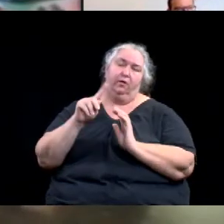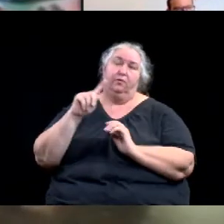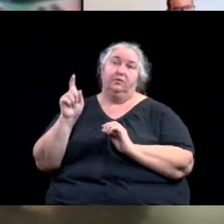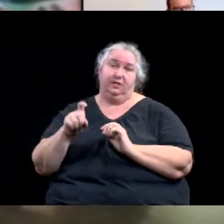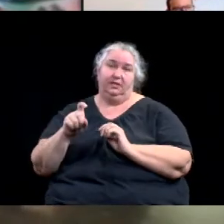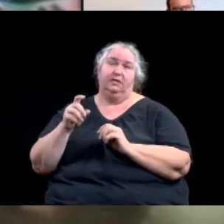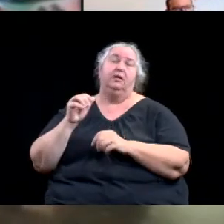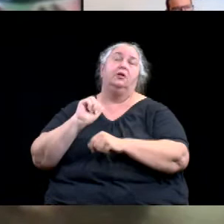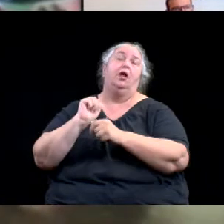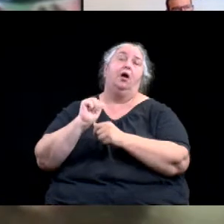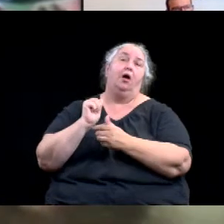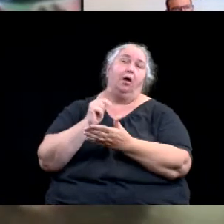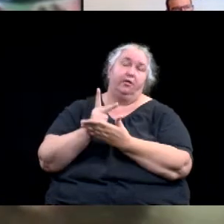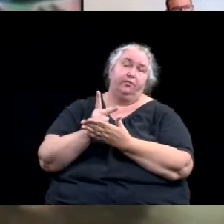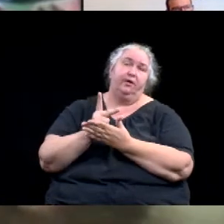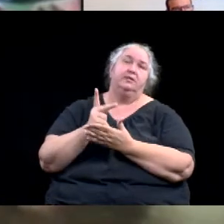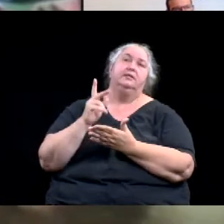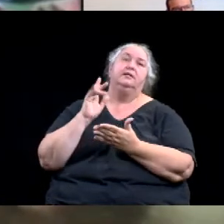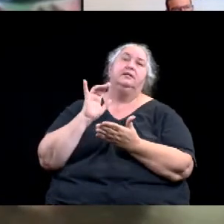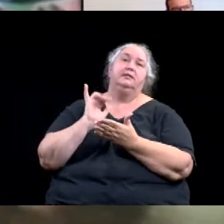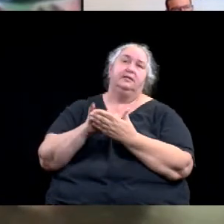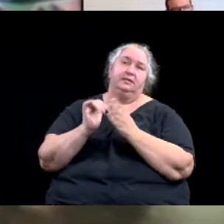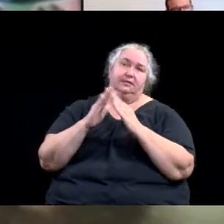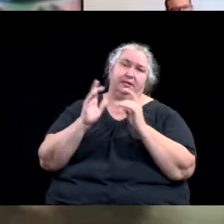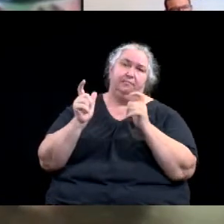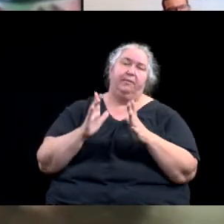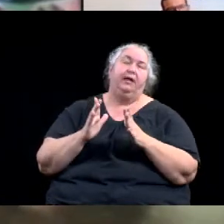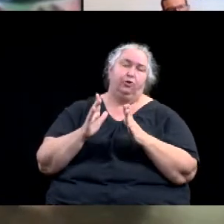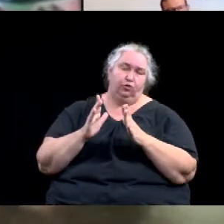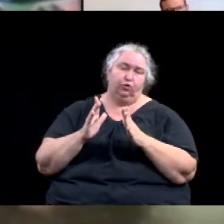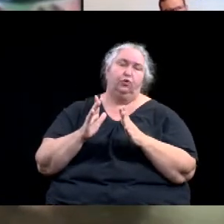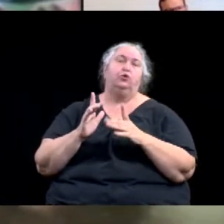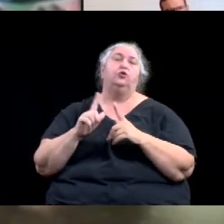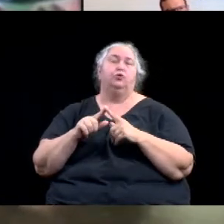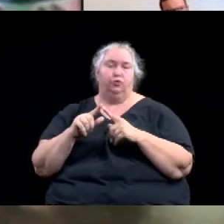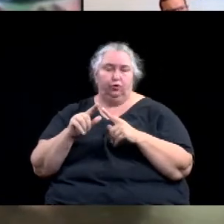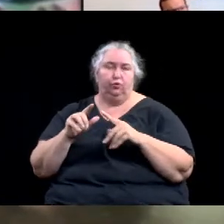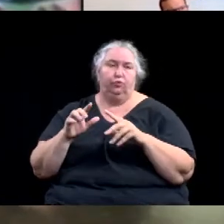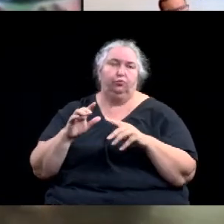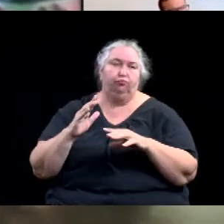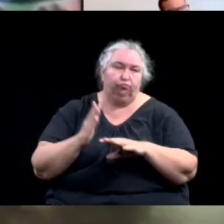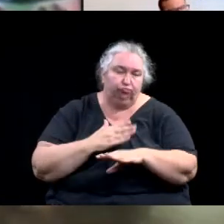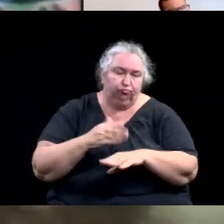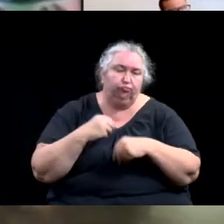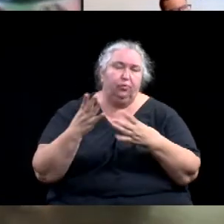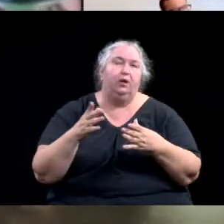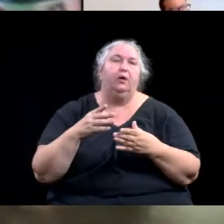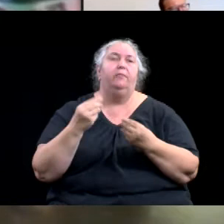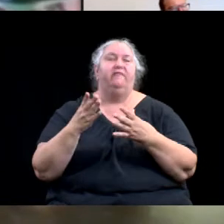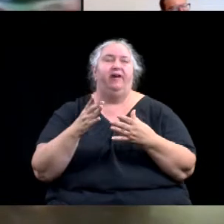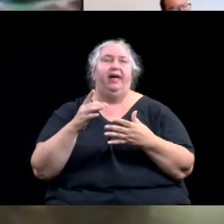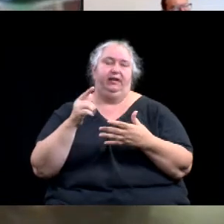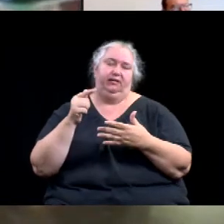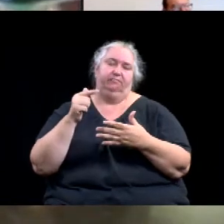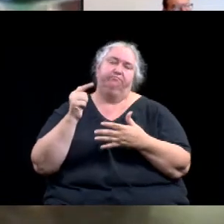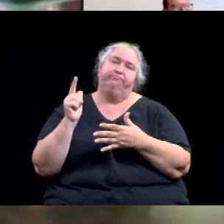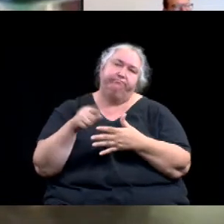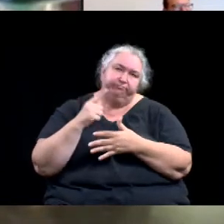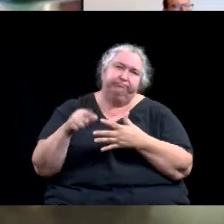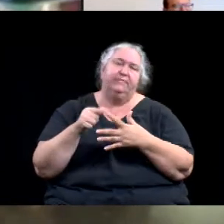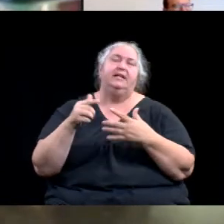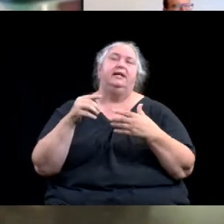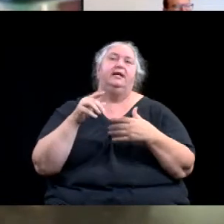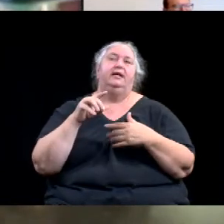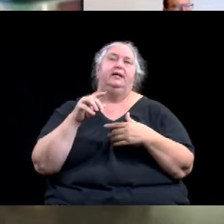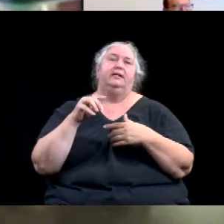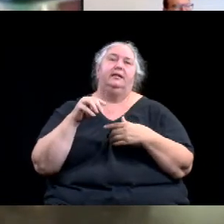clause, providing a severability clause, and finding and terminating the meeting at which this ordinance is passed over the public as required by law. This ordinance was approved by a 3-0